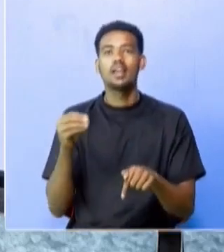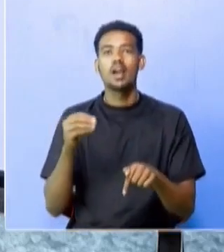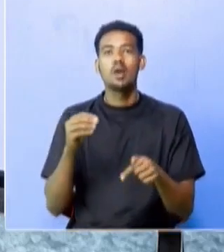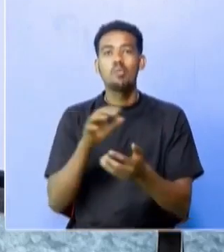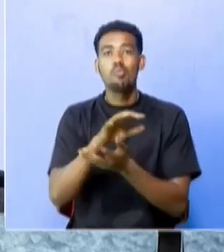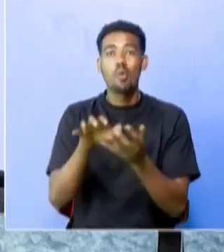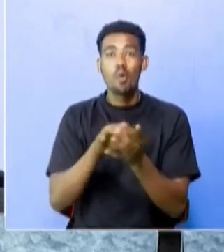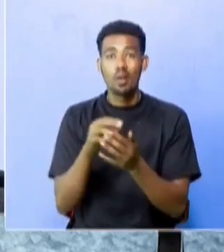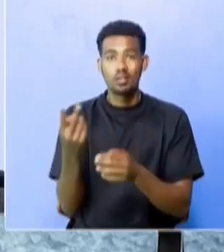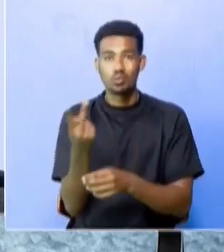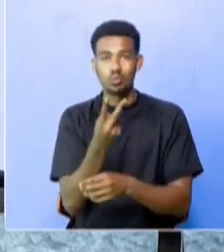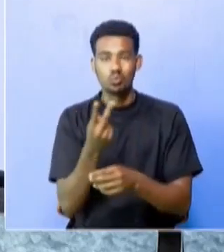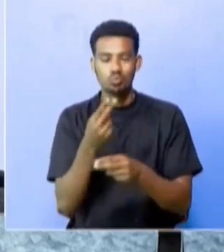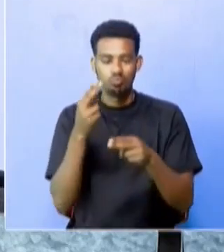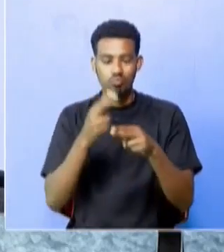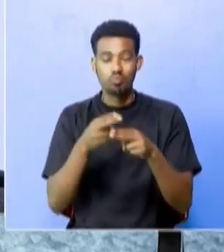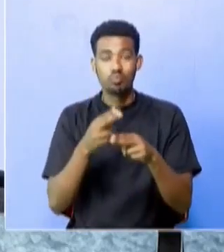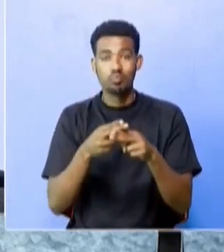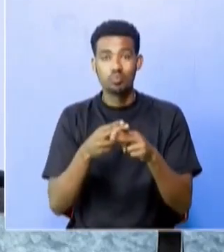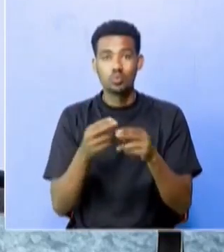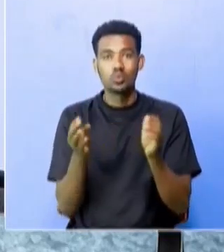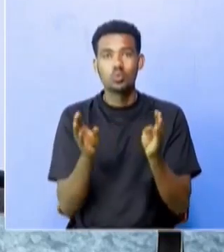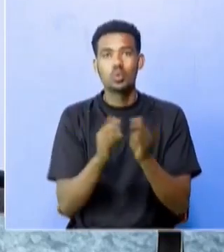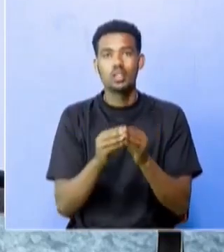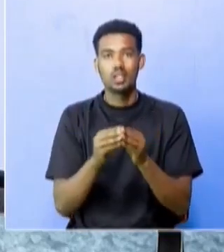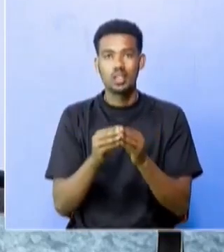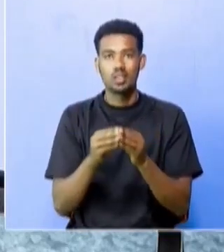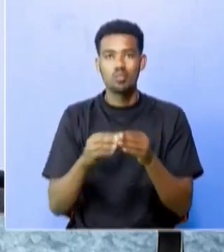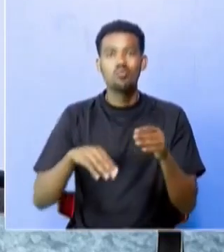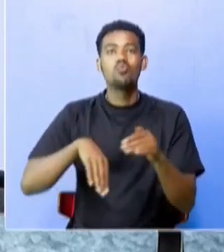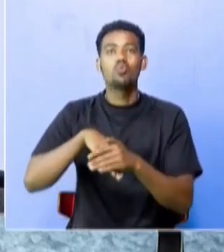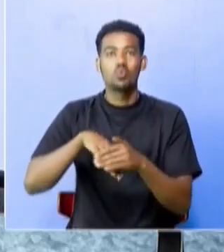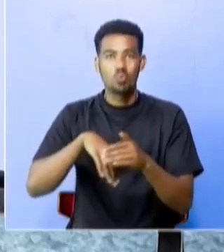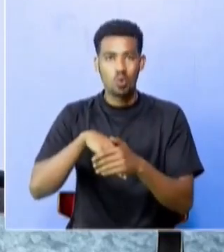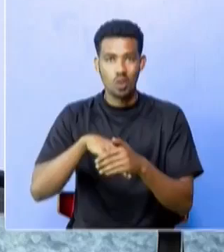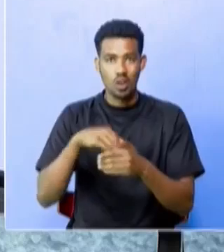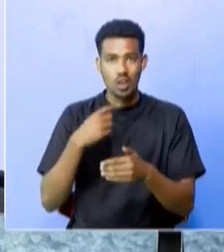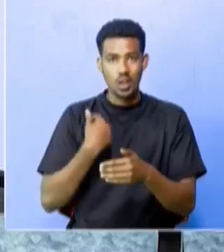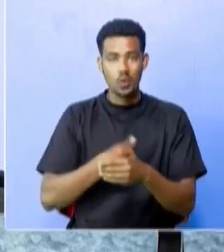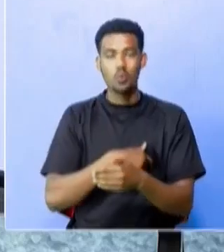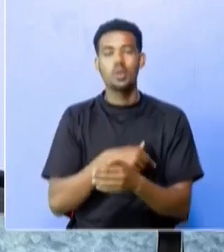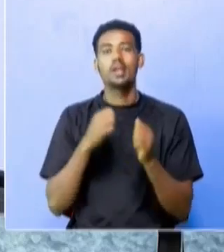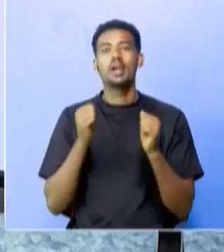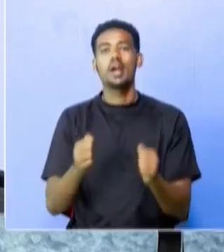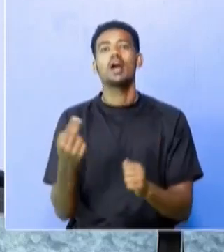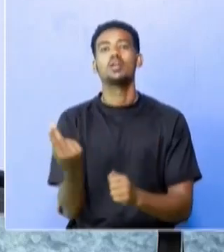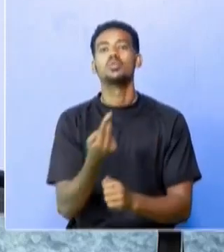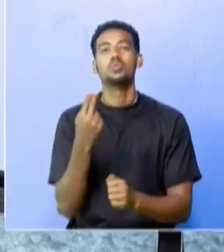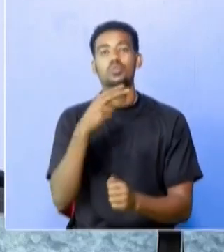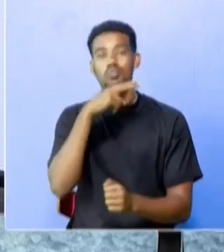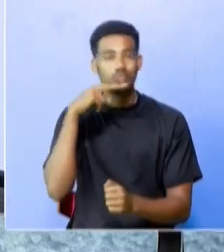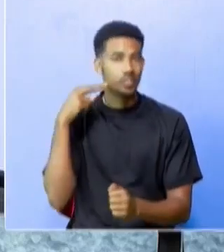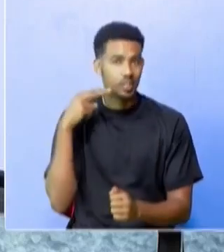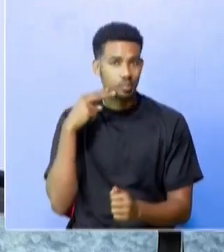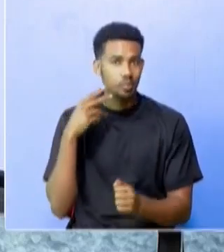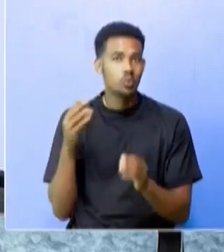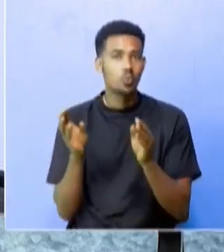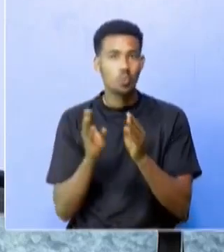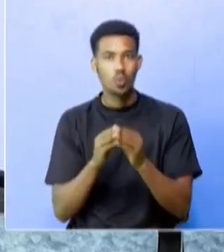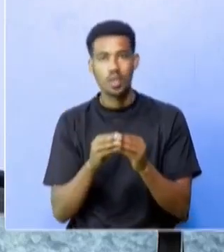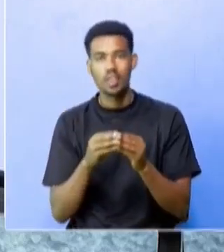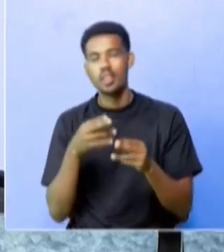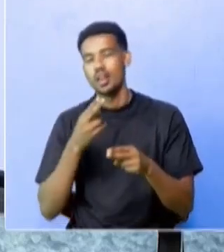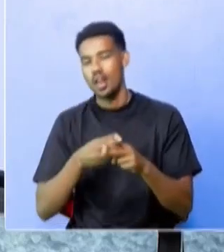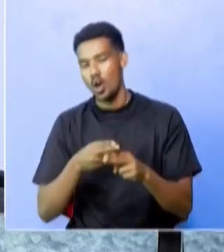is a noun. Together, foot, ball. And also, we can use verb with